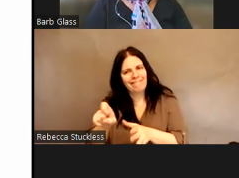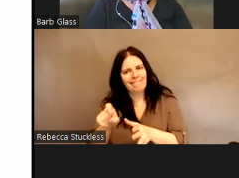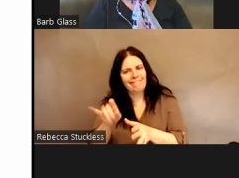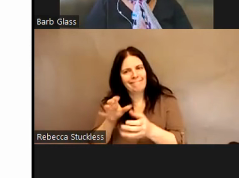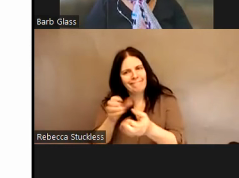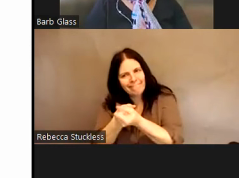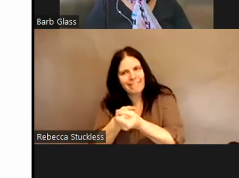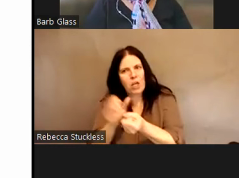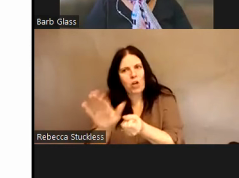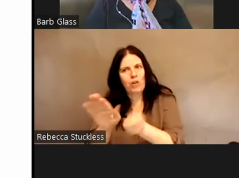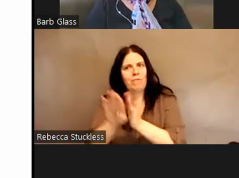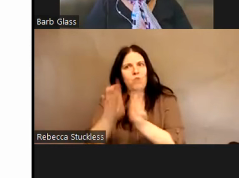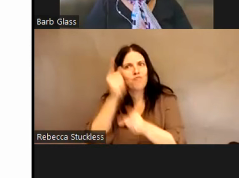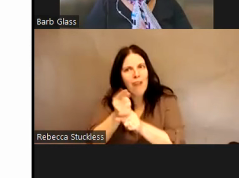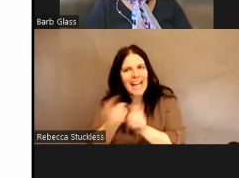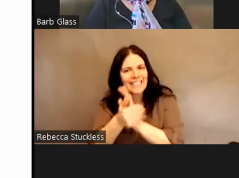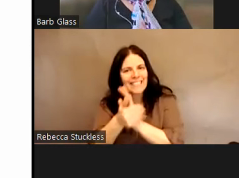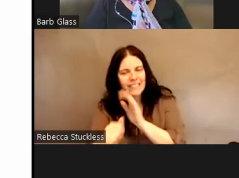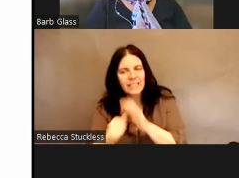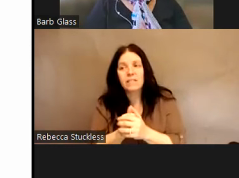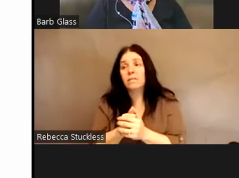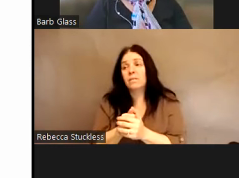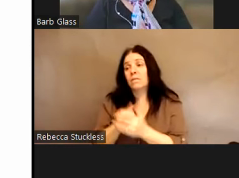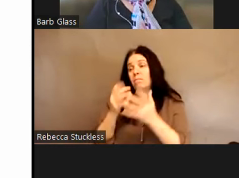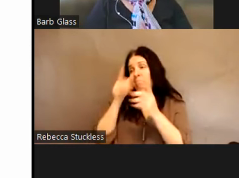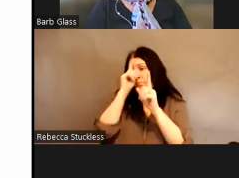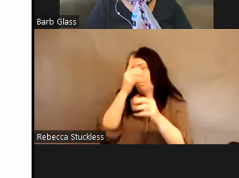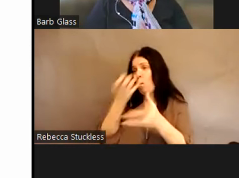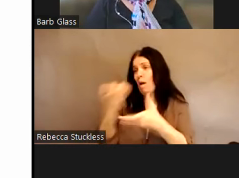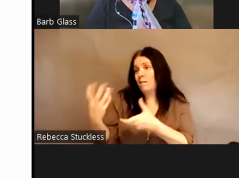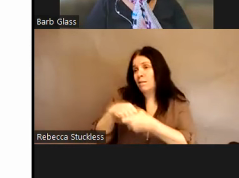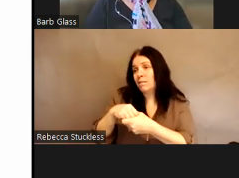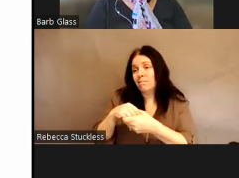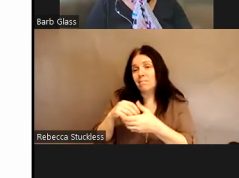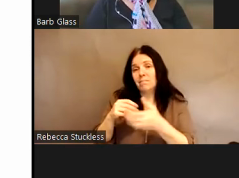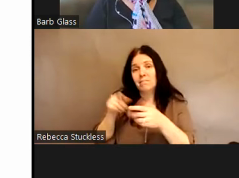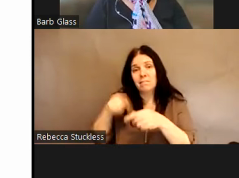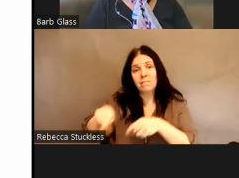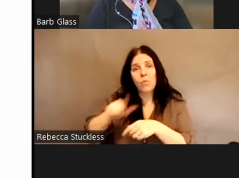supporting the inclusion of vulnerable groups,